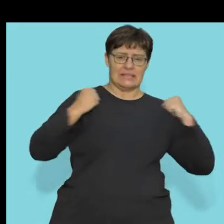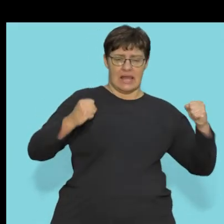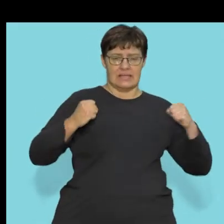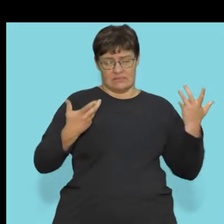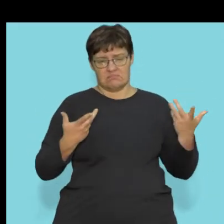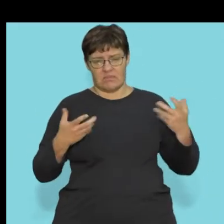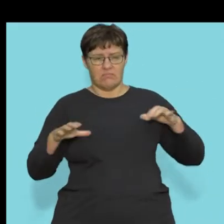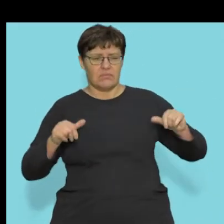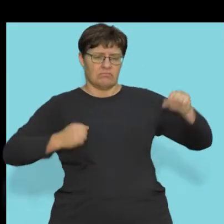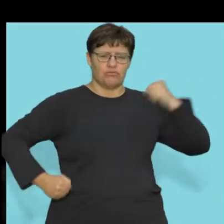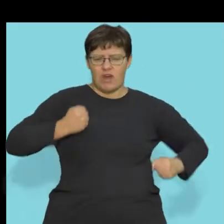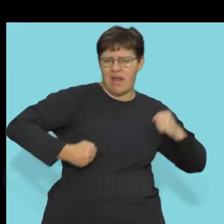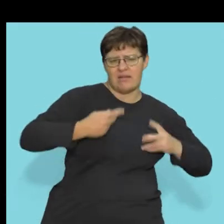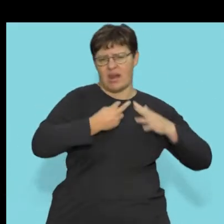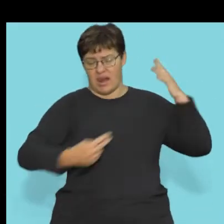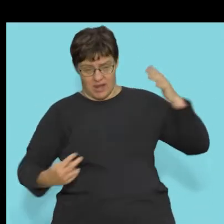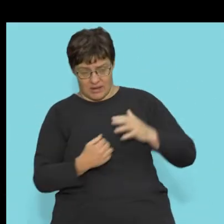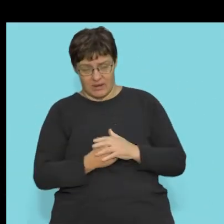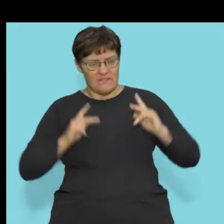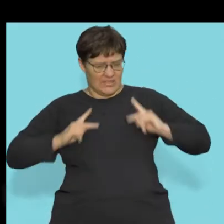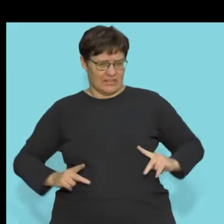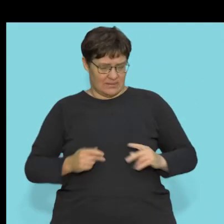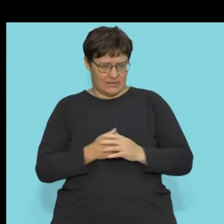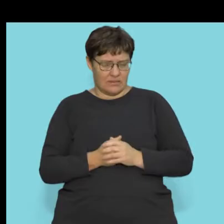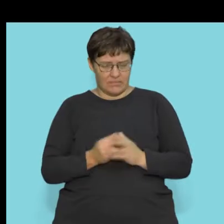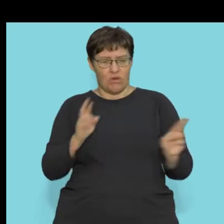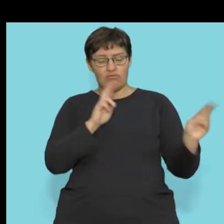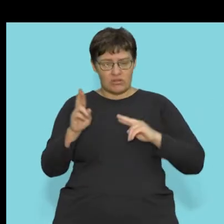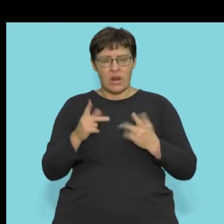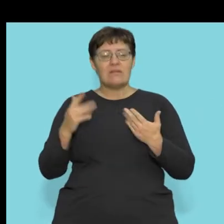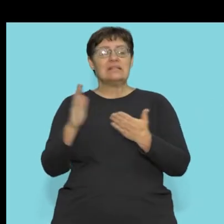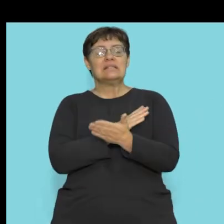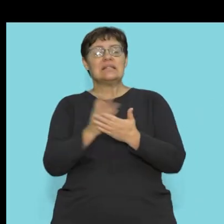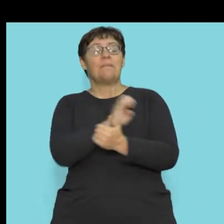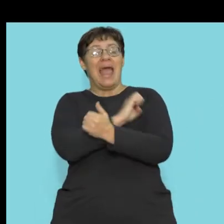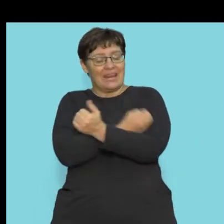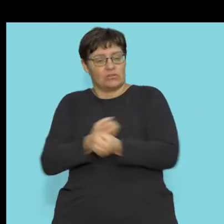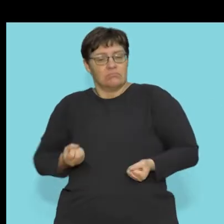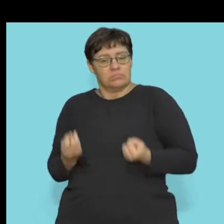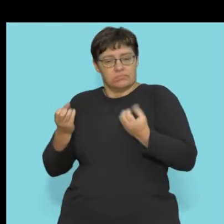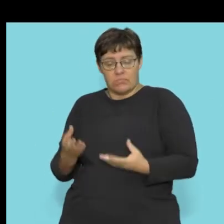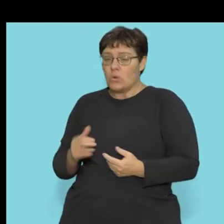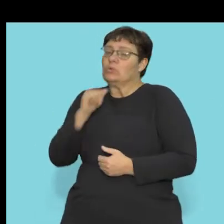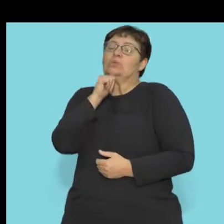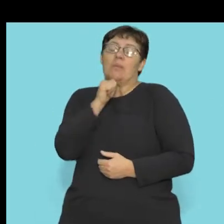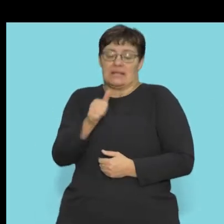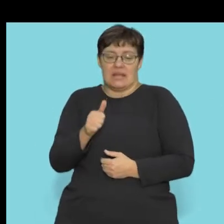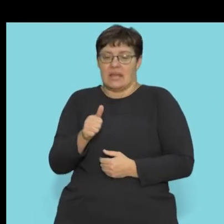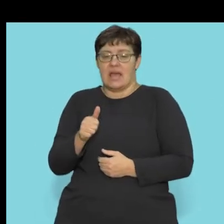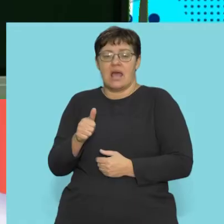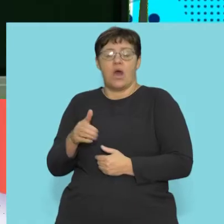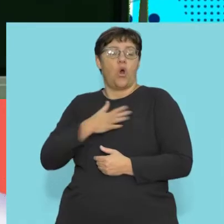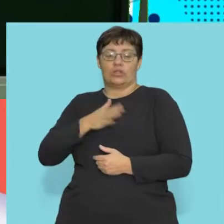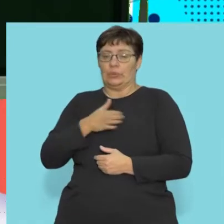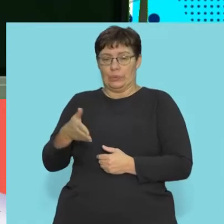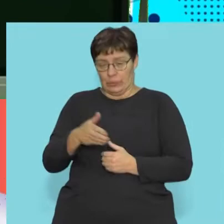exercise. And this is again a respiration or a reaction that ensures that some amount of energy is produced when the demands